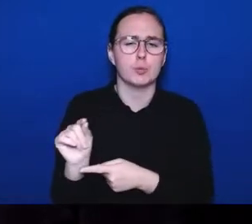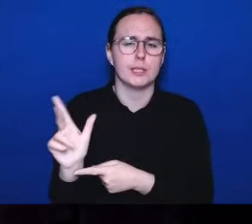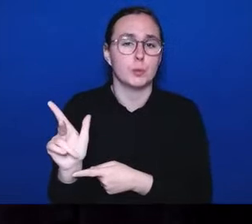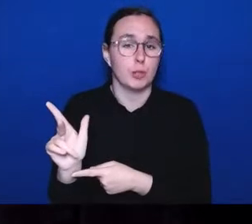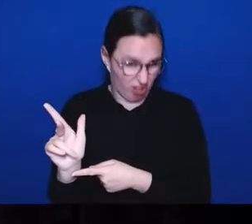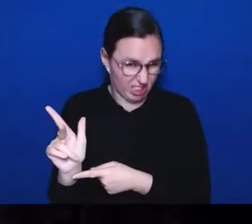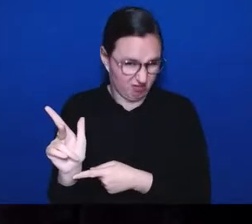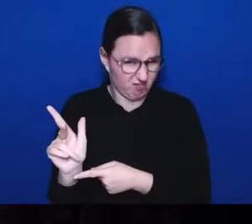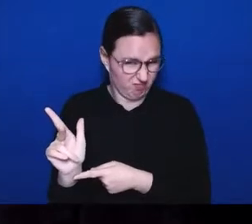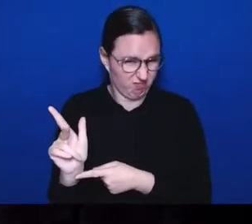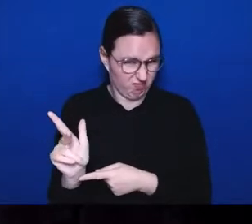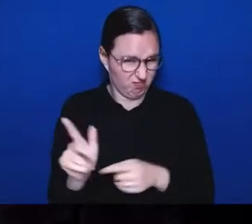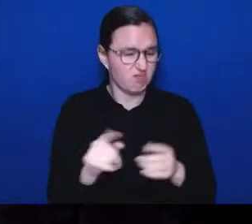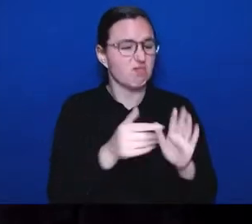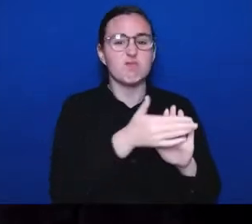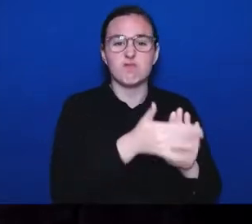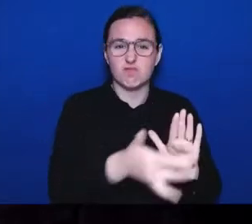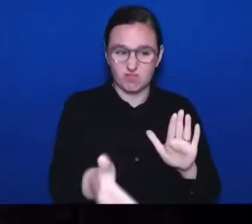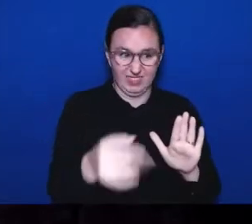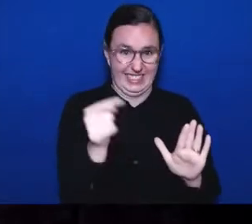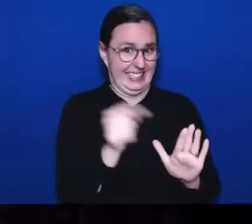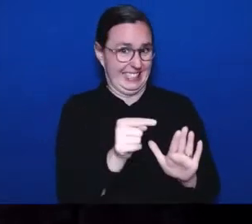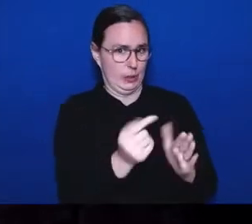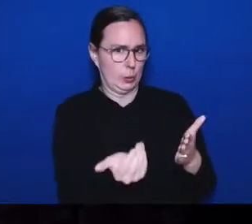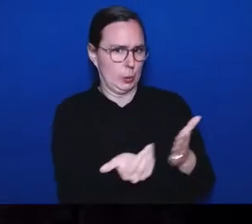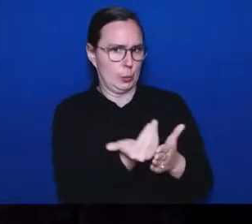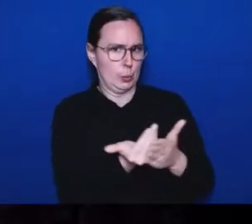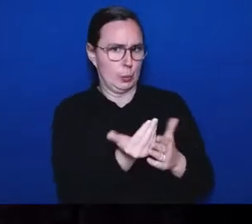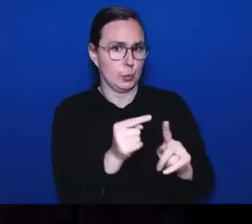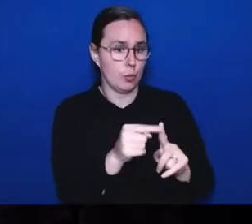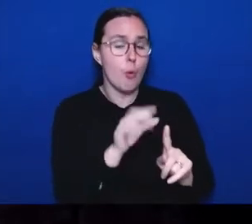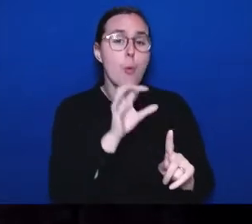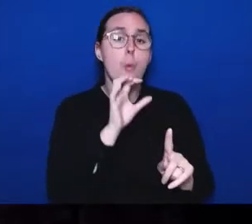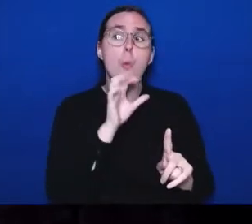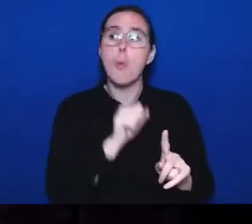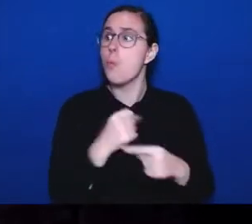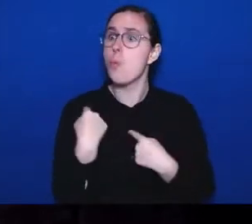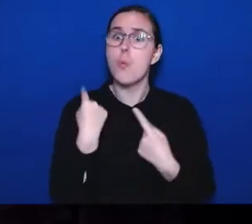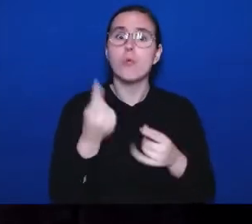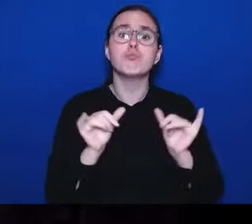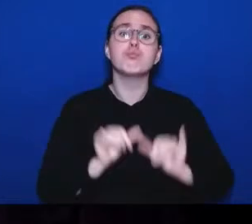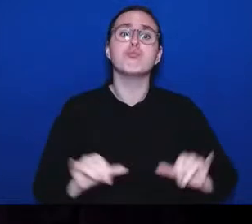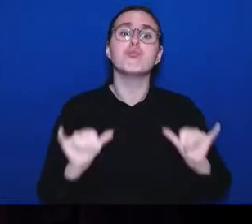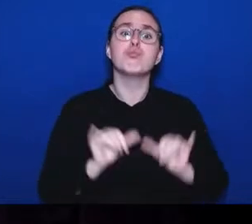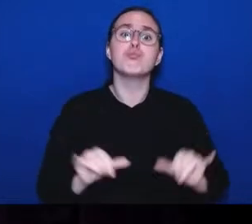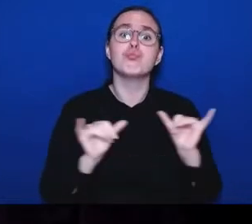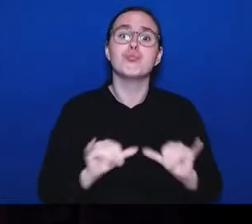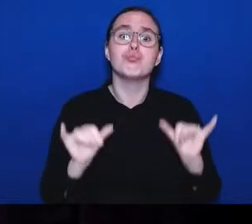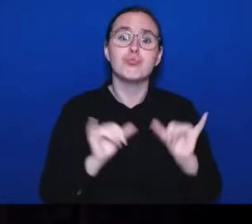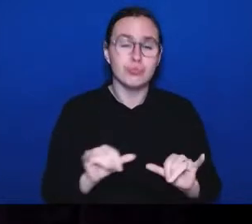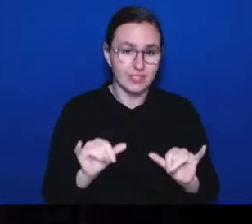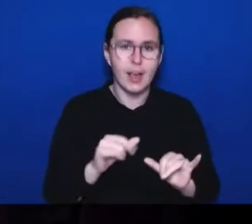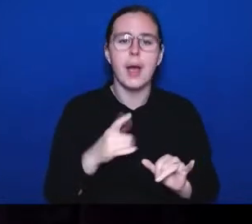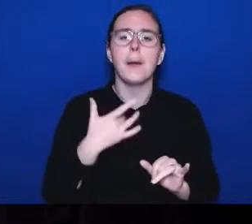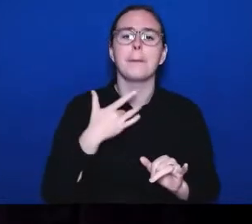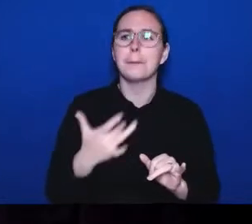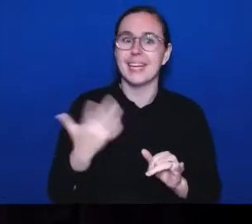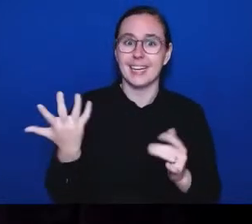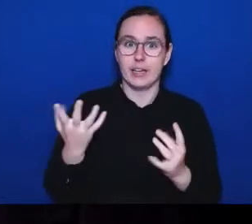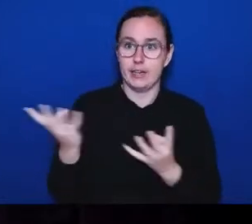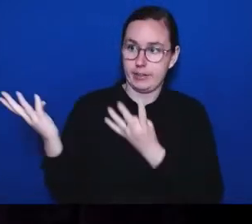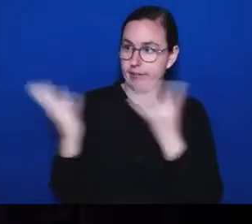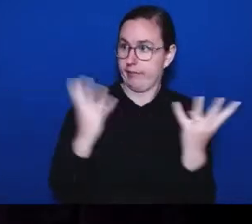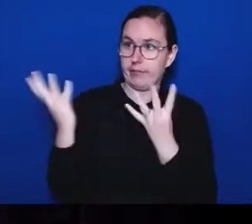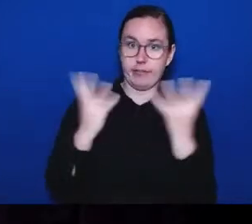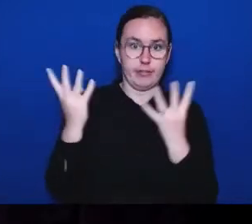from the fee-for-service model, under which doctors are paid primarily on the number of patients they see in a day. This brand new